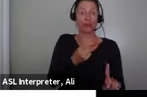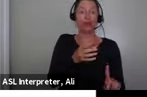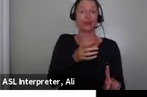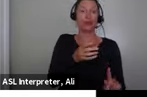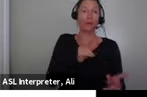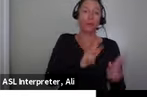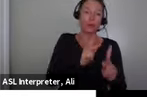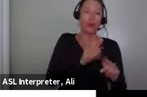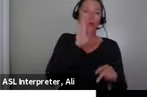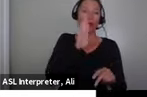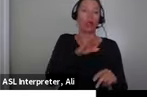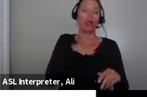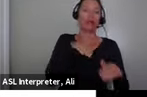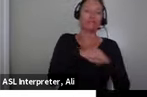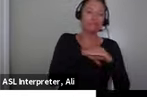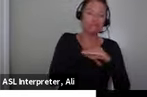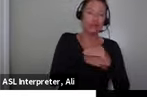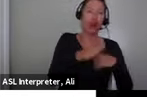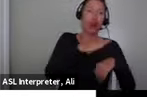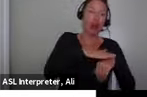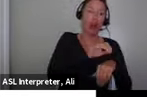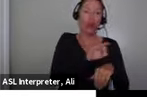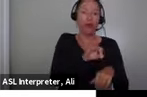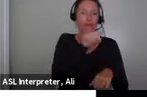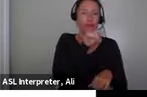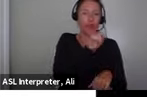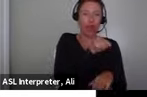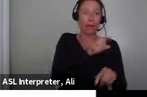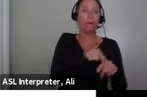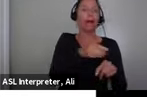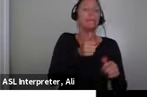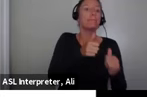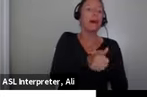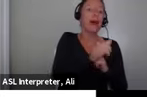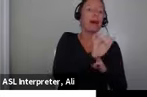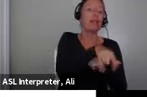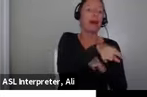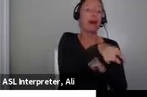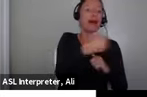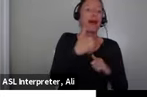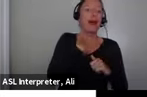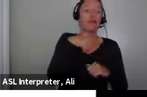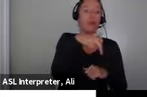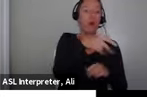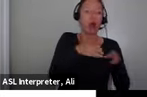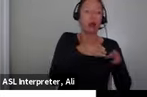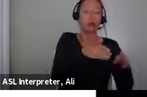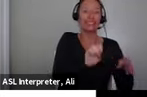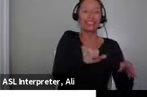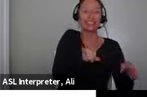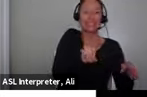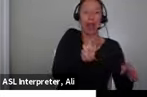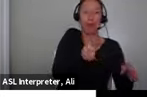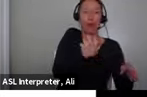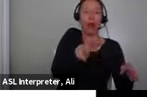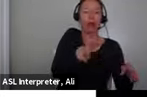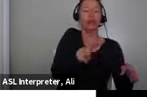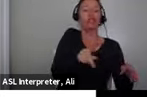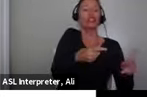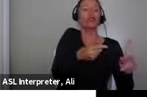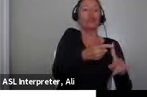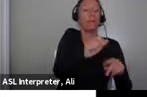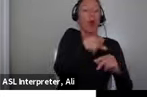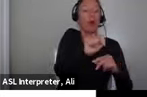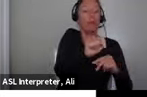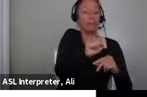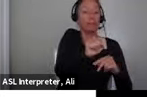or they get on. Now, what happens beyond that? Because the sidewalk only goes up to those apartments on